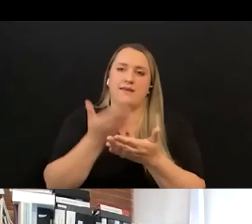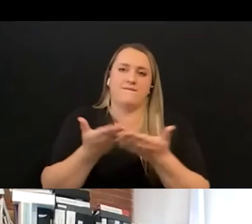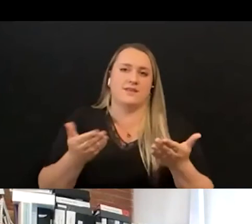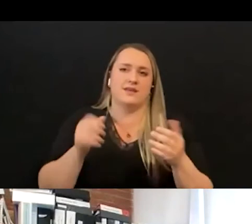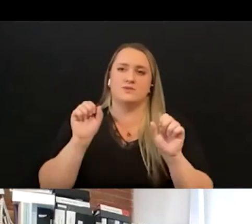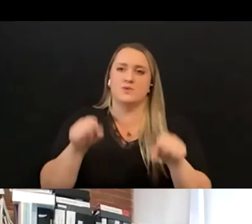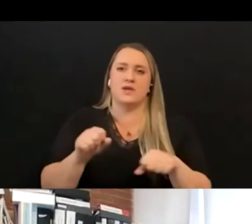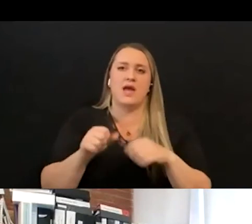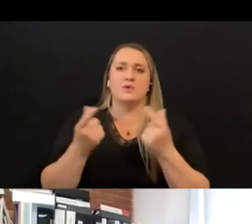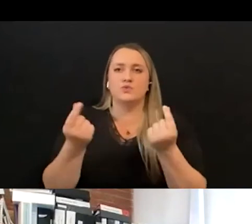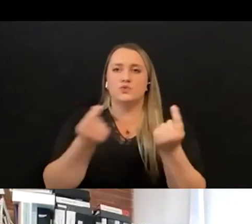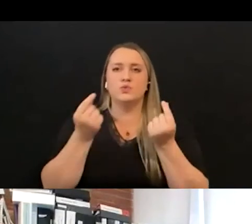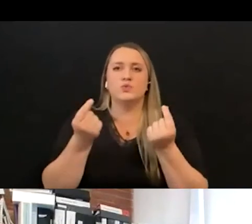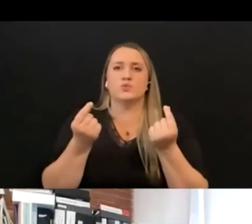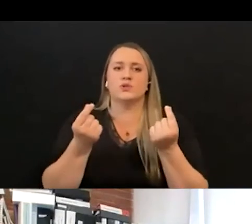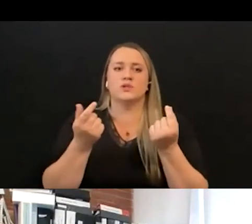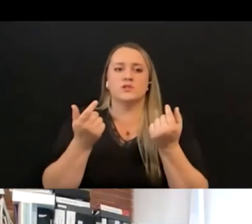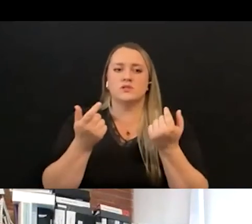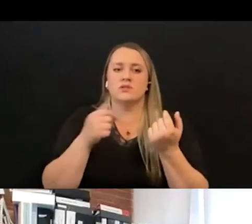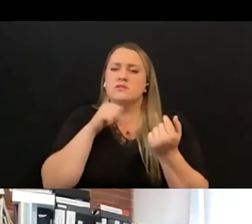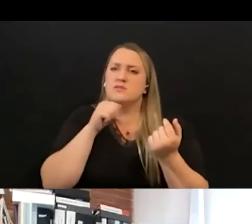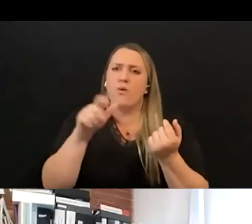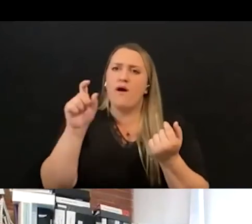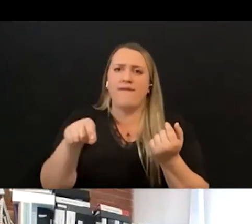that they don't have to be like